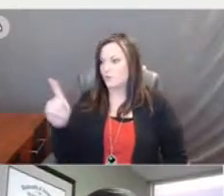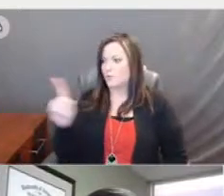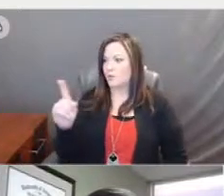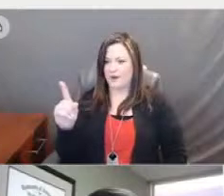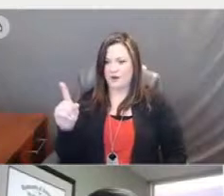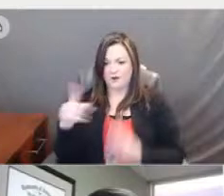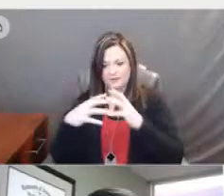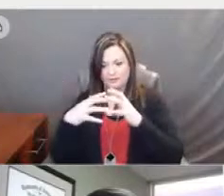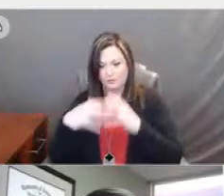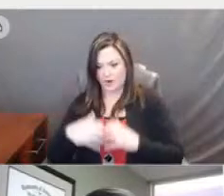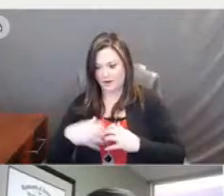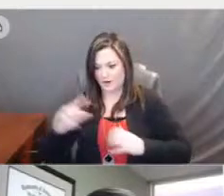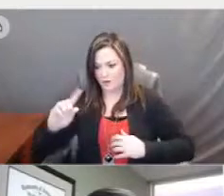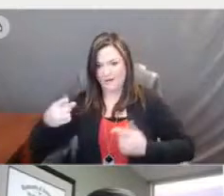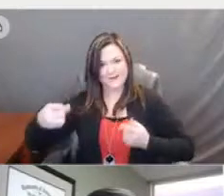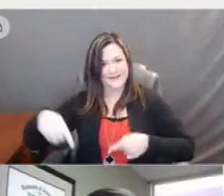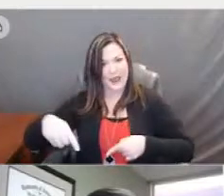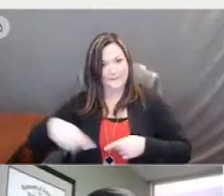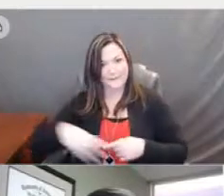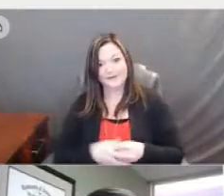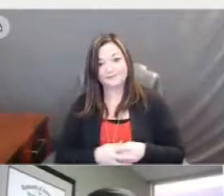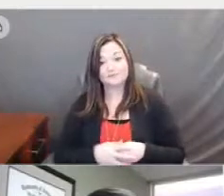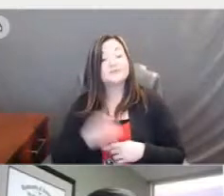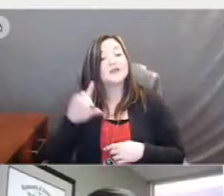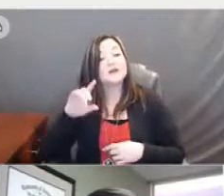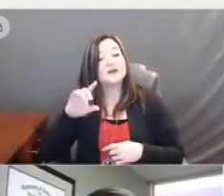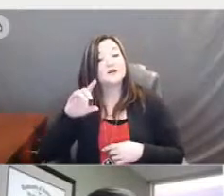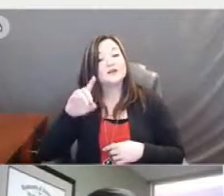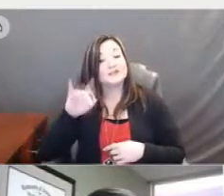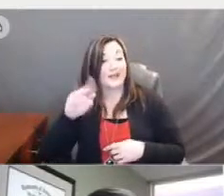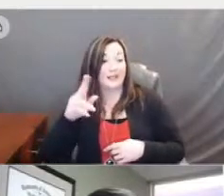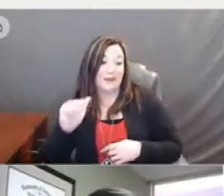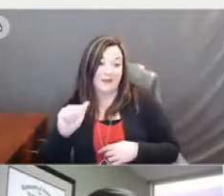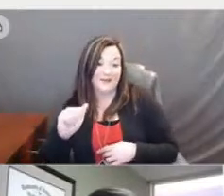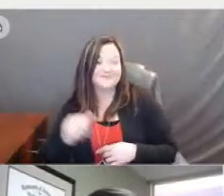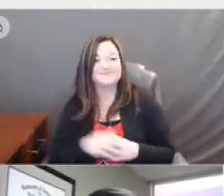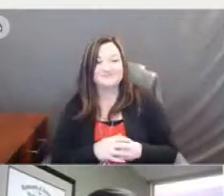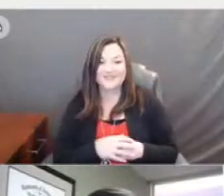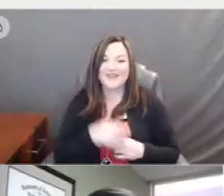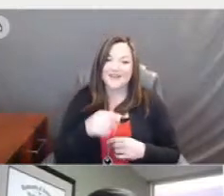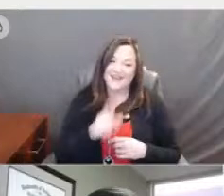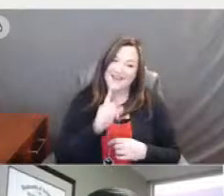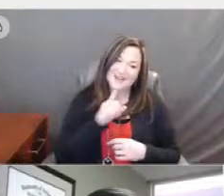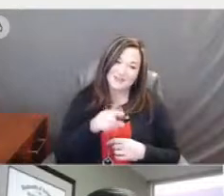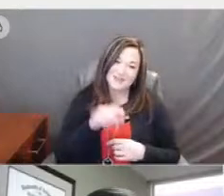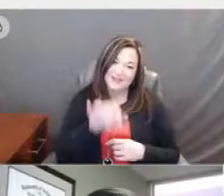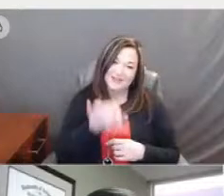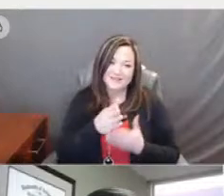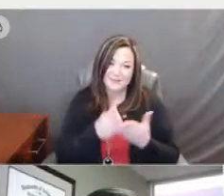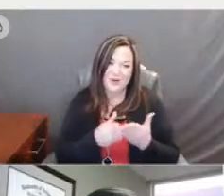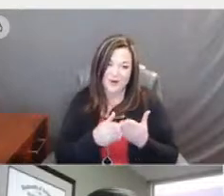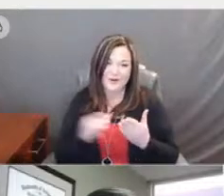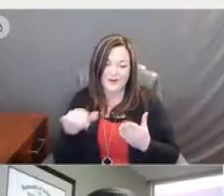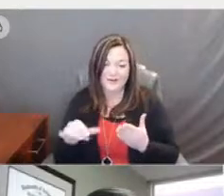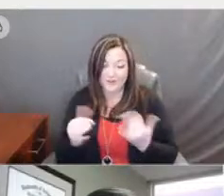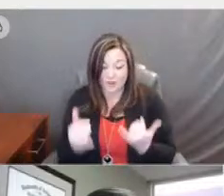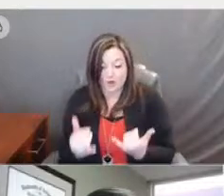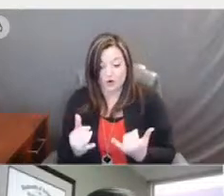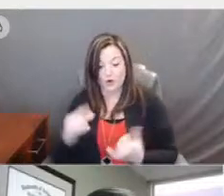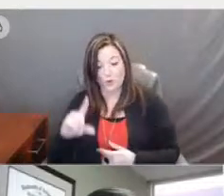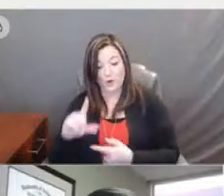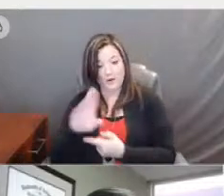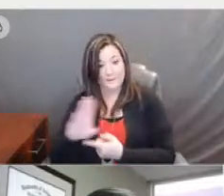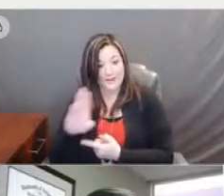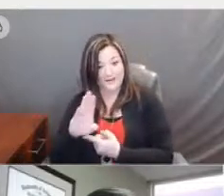breakdown here? So actually, this is part of the current 1B. So